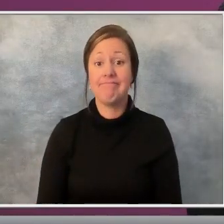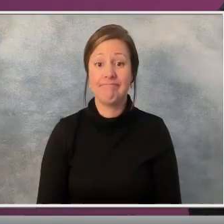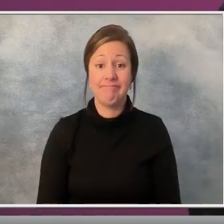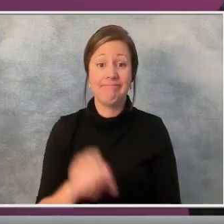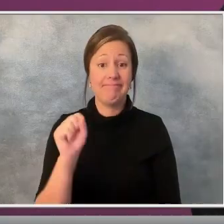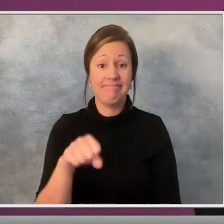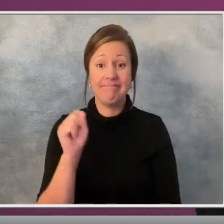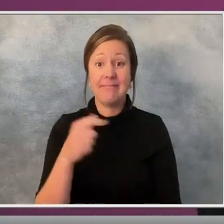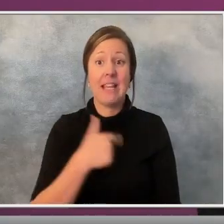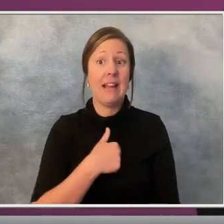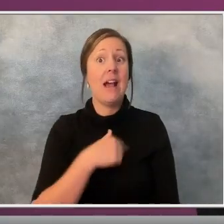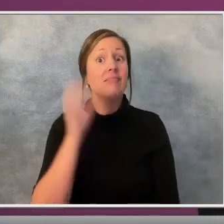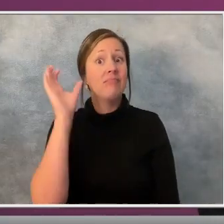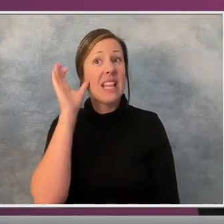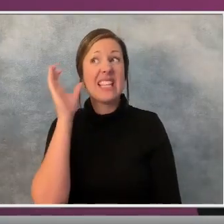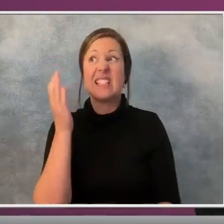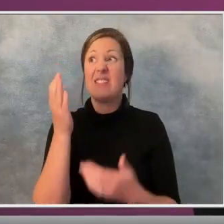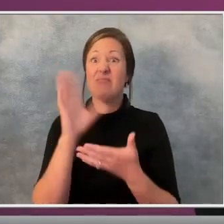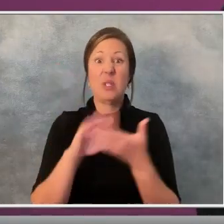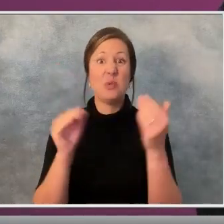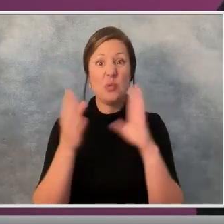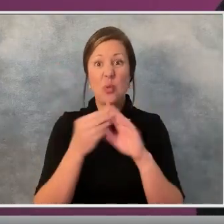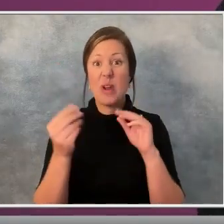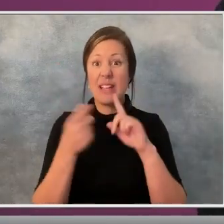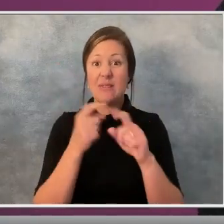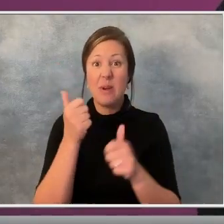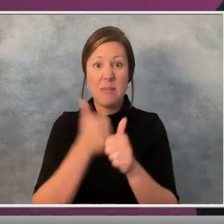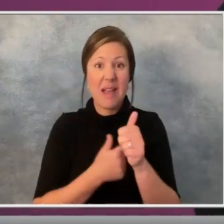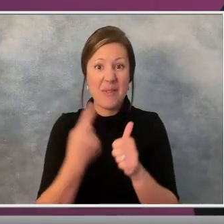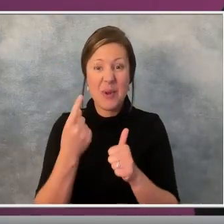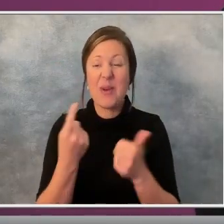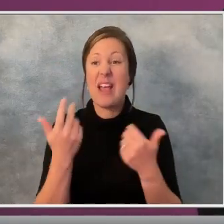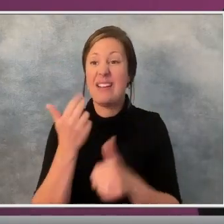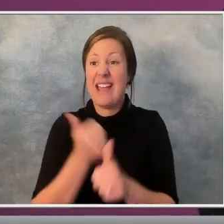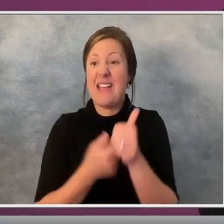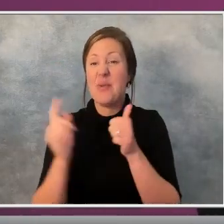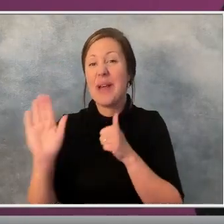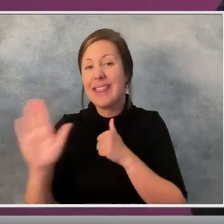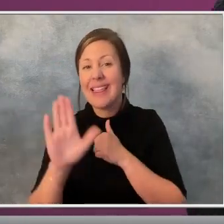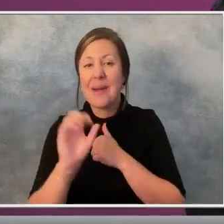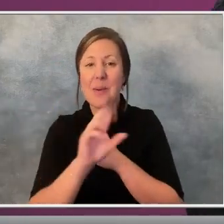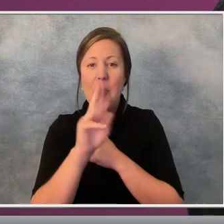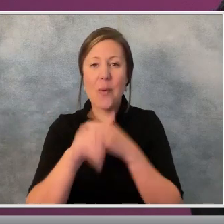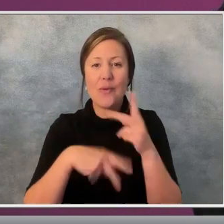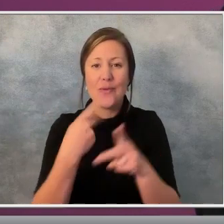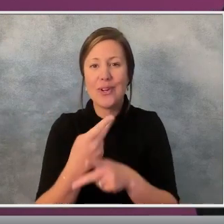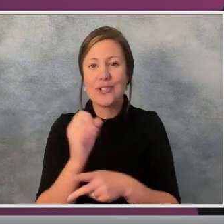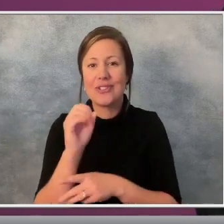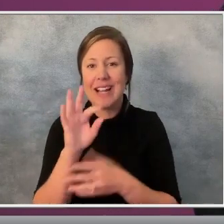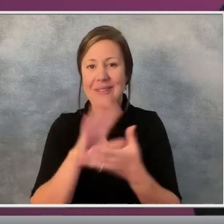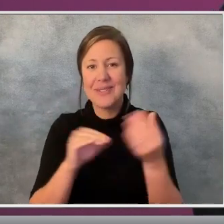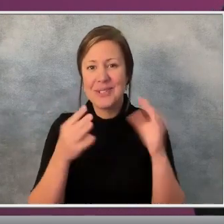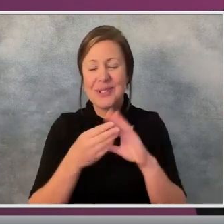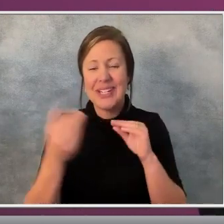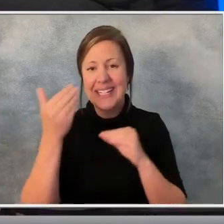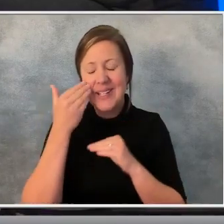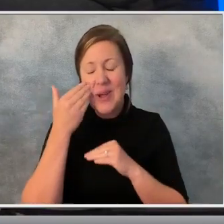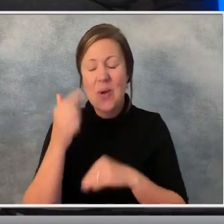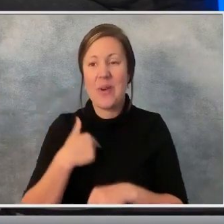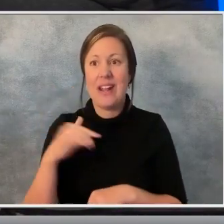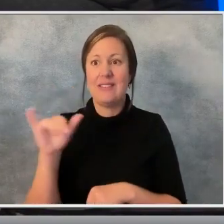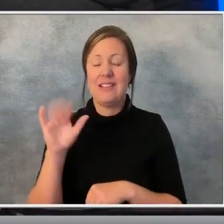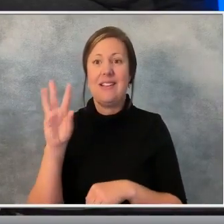that everyone tells me, you know. Everybody has a version of the story, you know, Yeah. so it's like, wow, you know. Yeah, I think it was